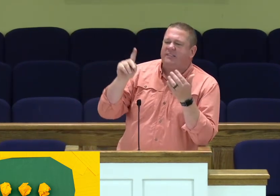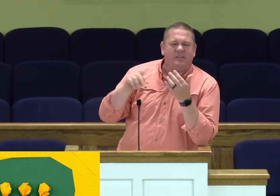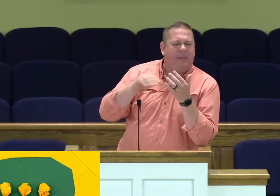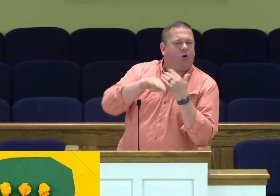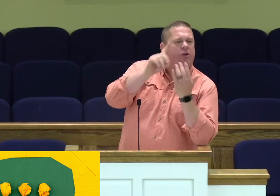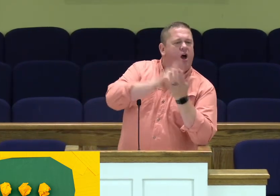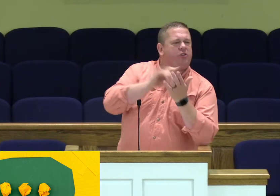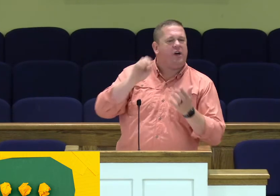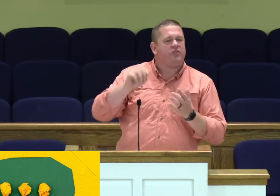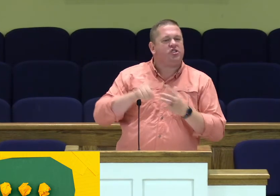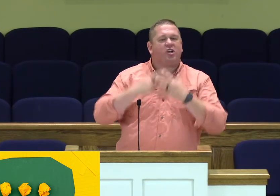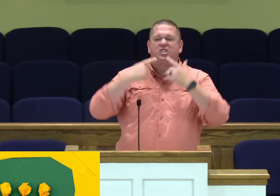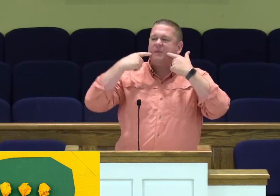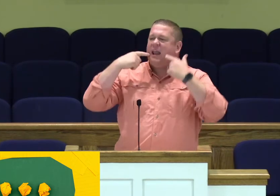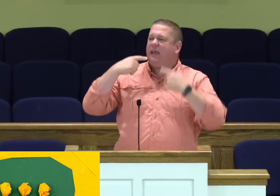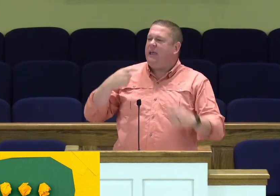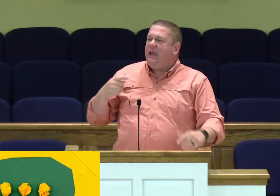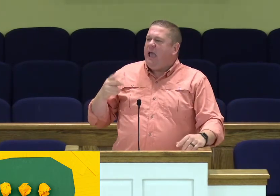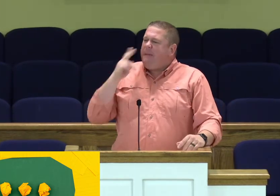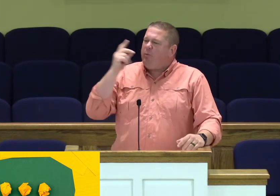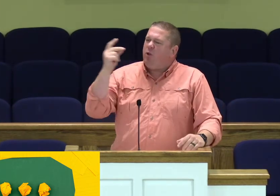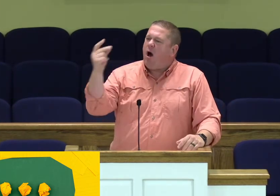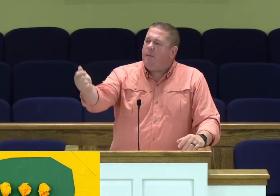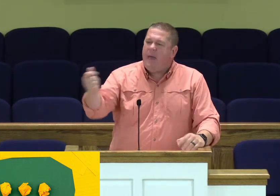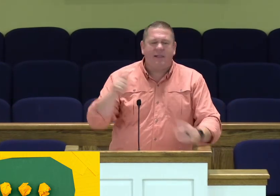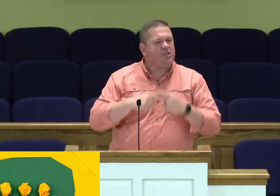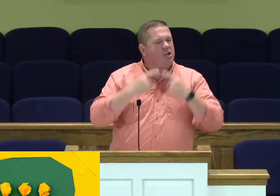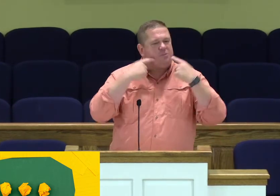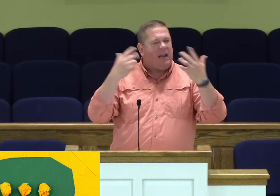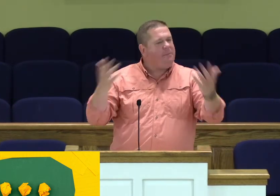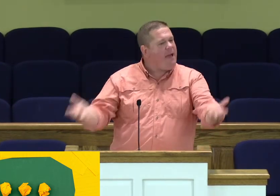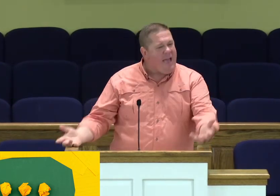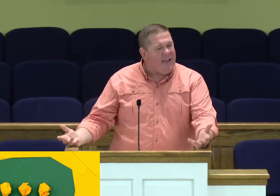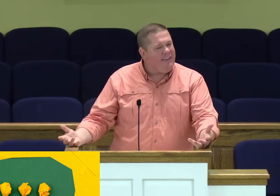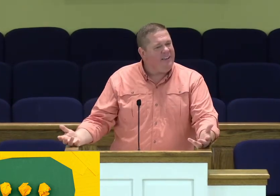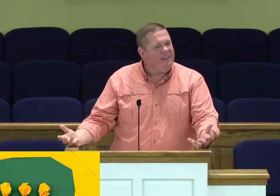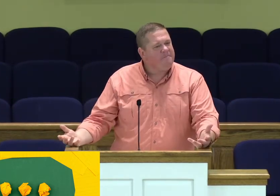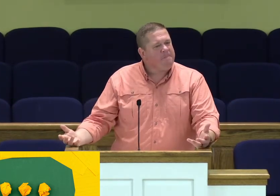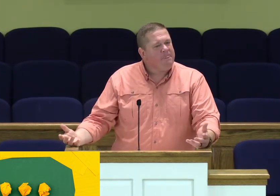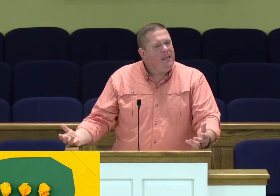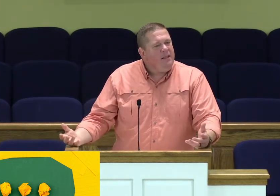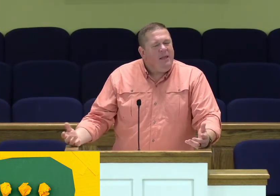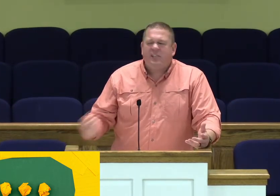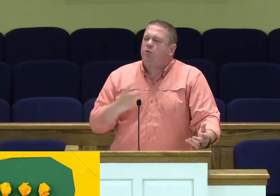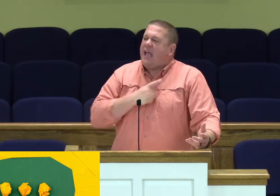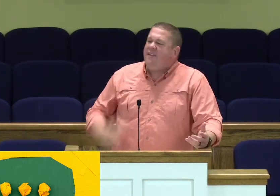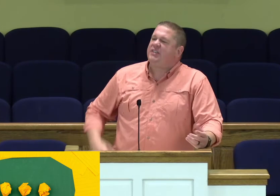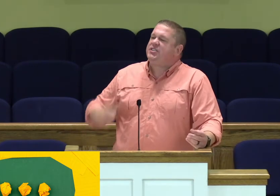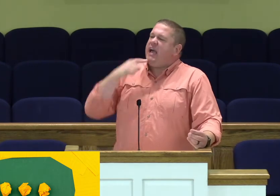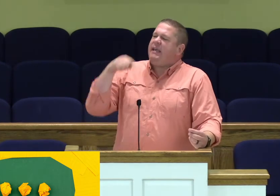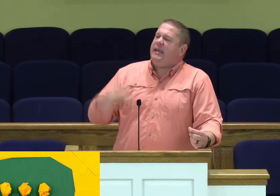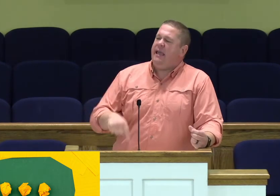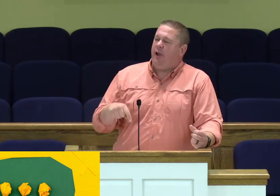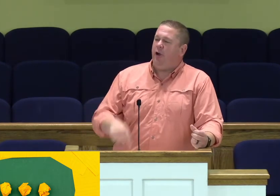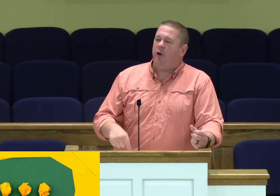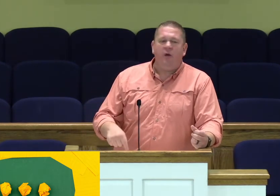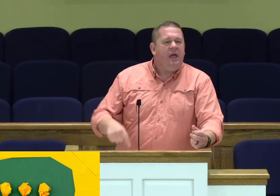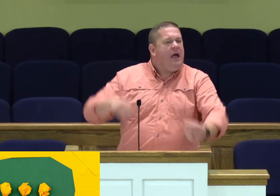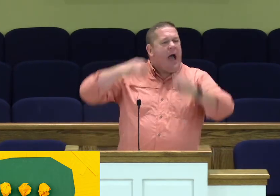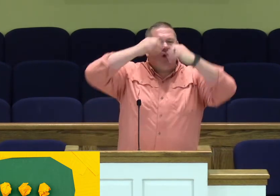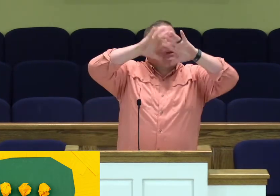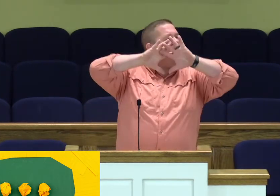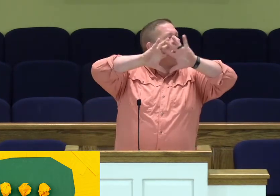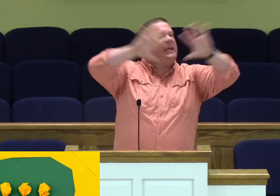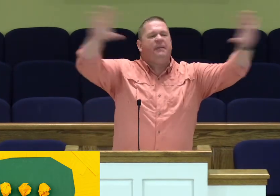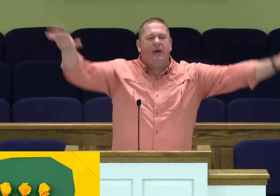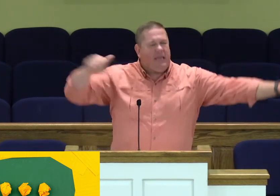bank sometime or go into a doctor's office. Just start smiling and people will automatically start smiling back. And so David is saying here,